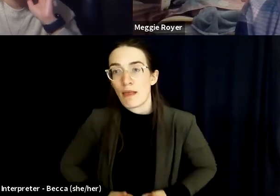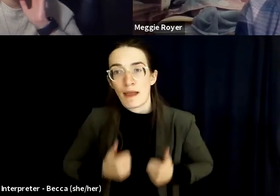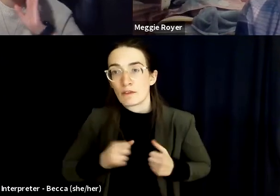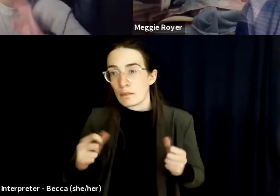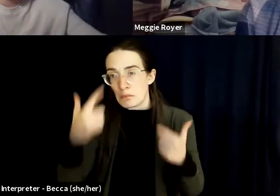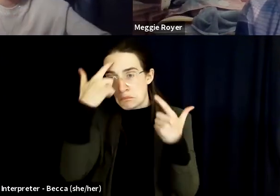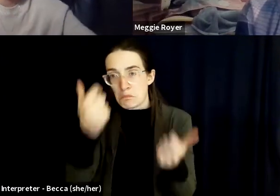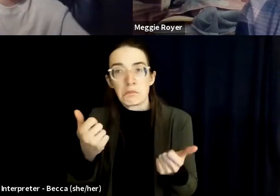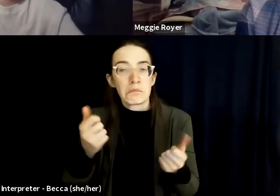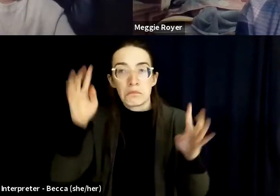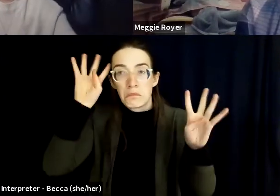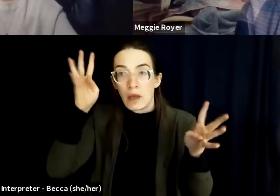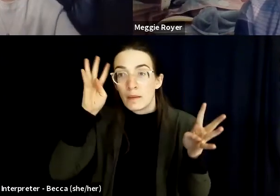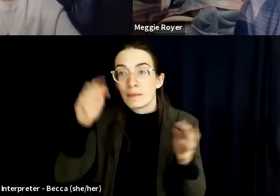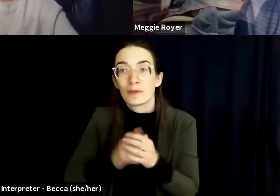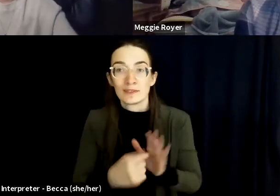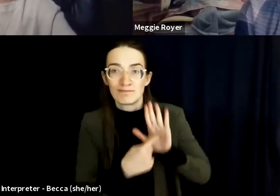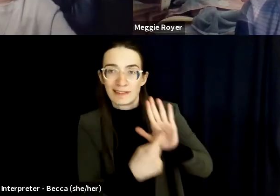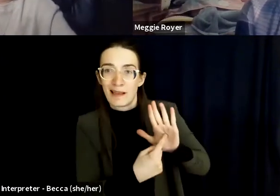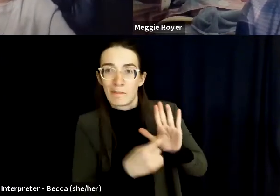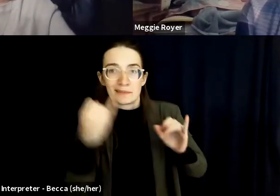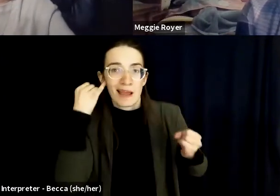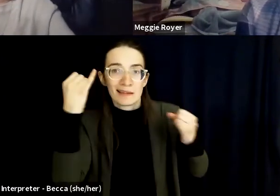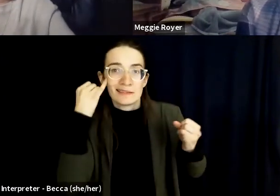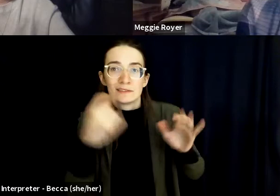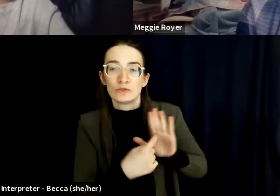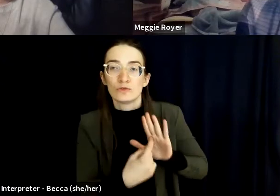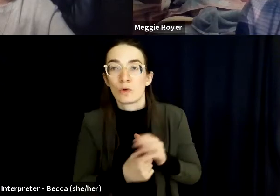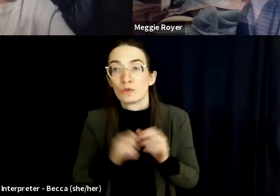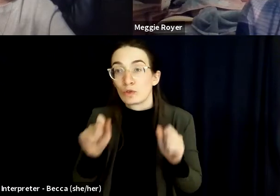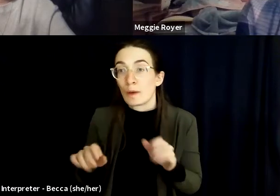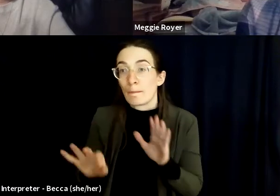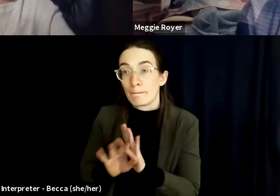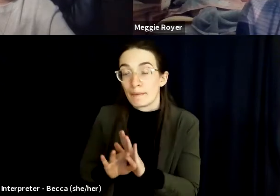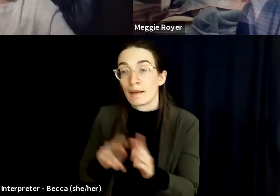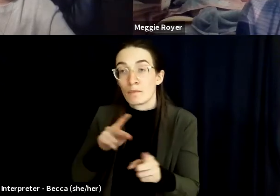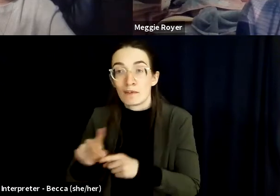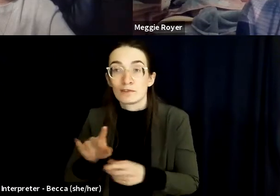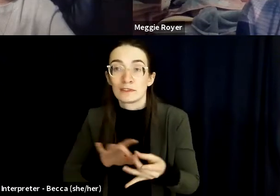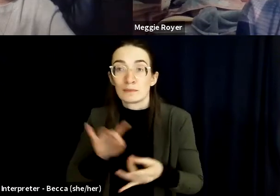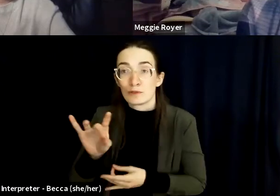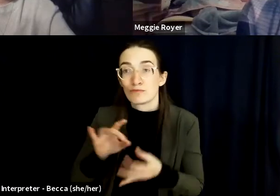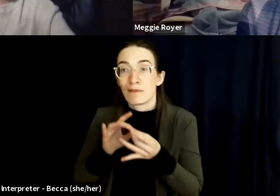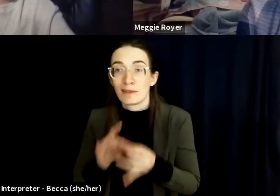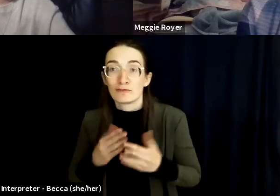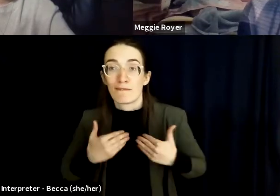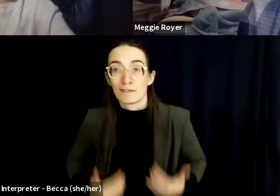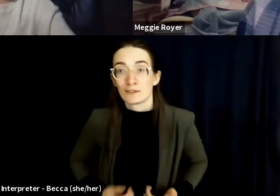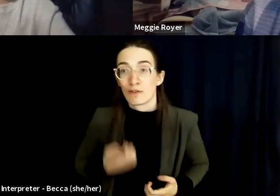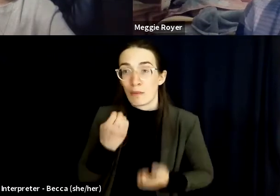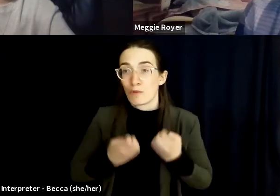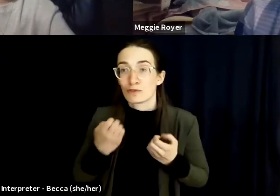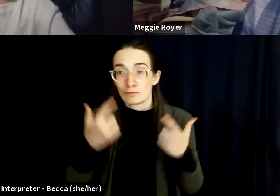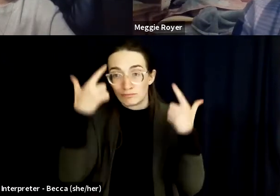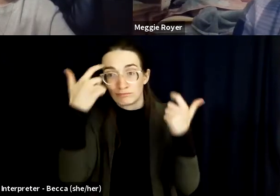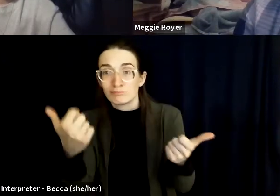just offered those for an idea. So you could choose physical, spiritual, professional, relationships, whatever you like.